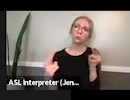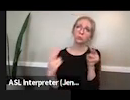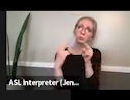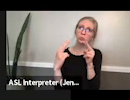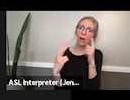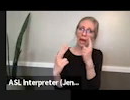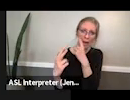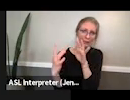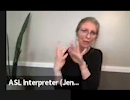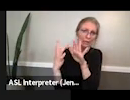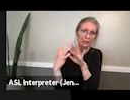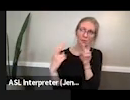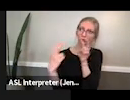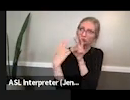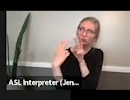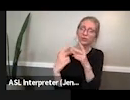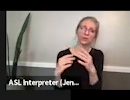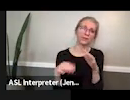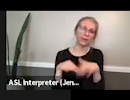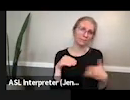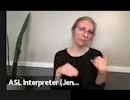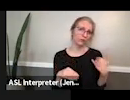was.